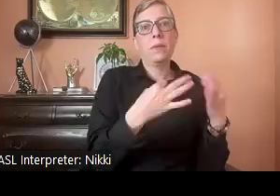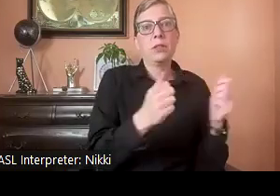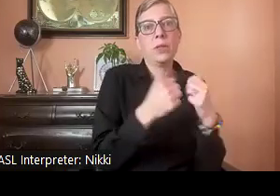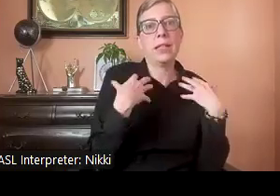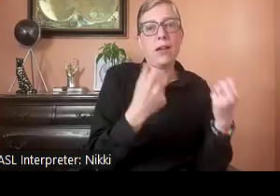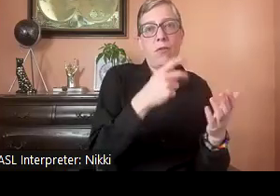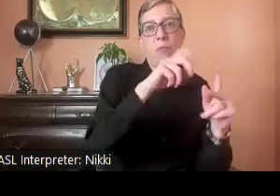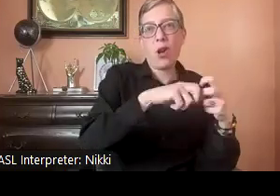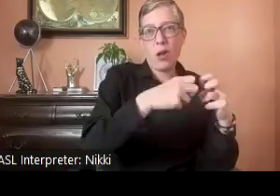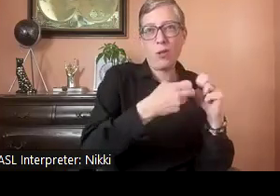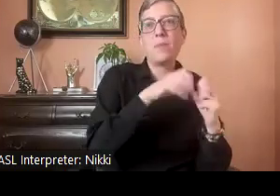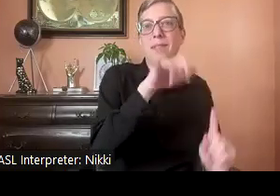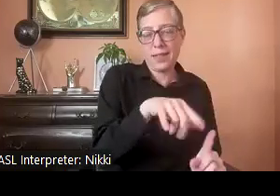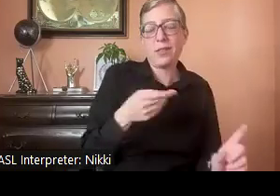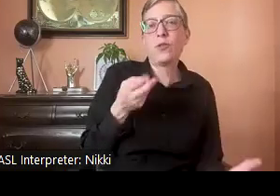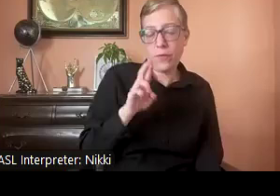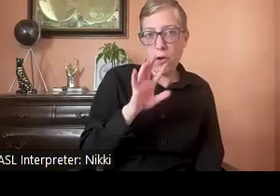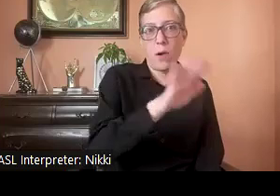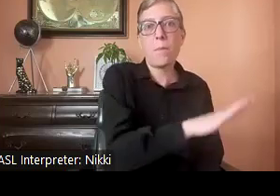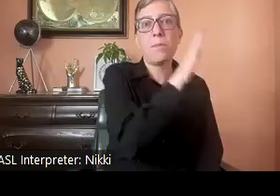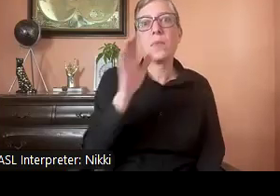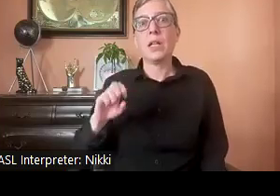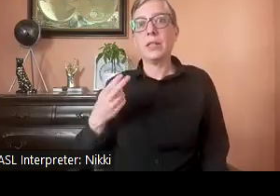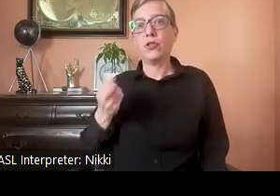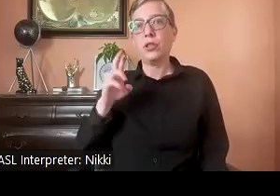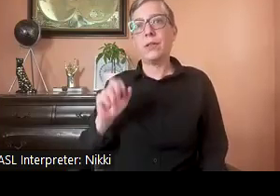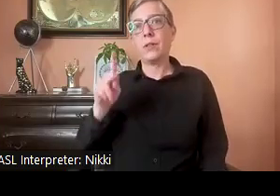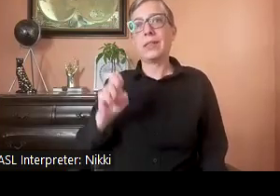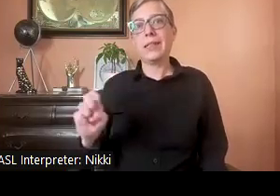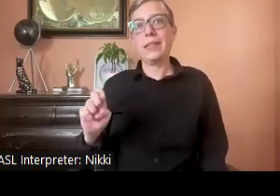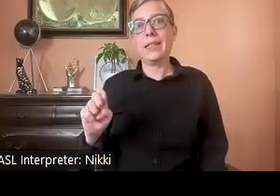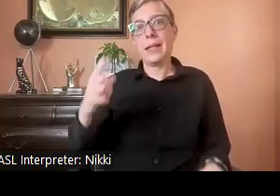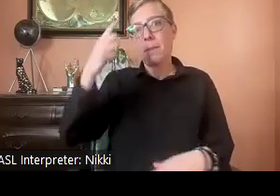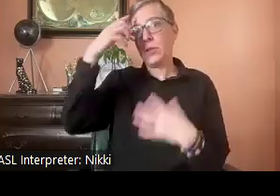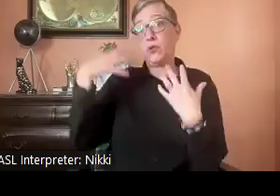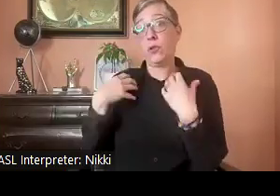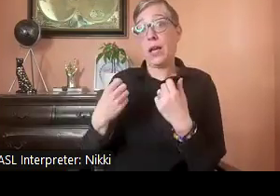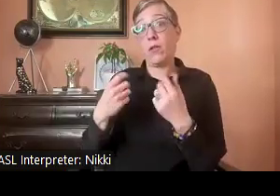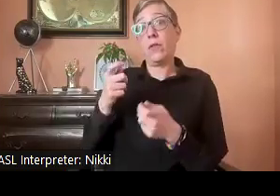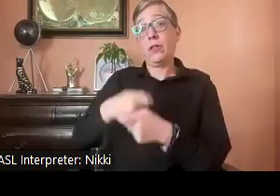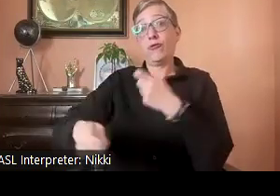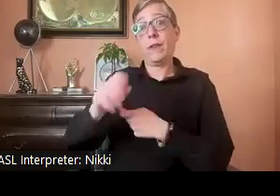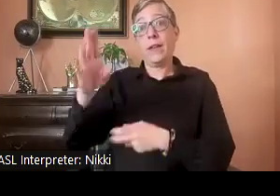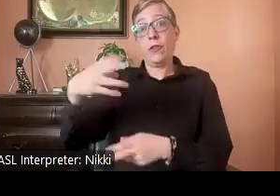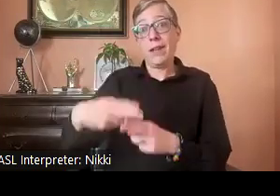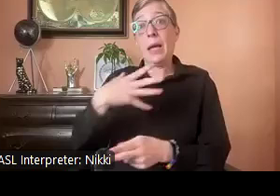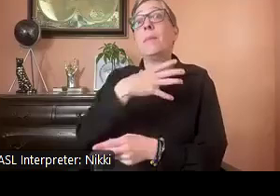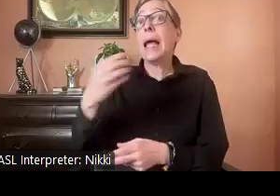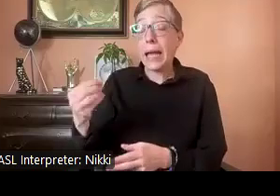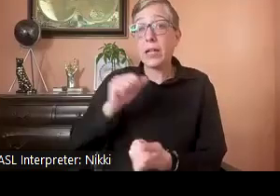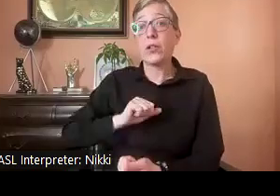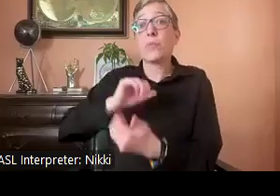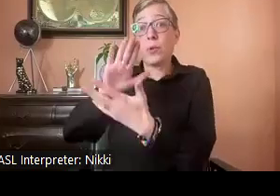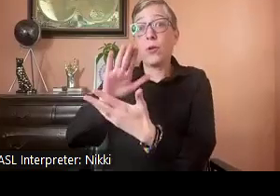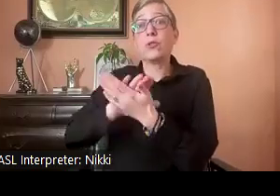Health becomes Cherokee Health Systems. They went from a community mental health center to a primary care-oriented